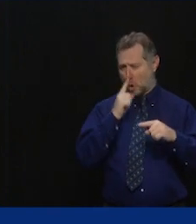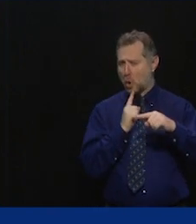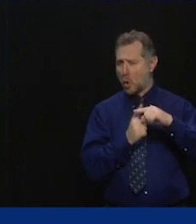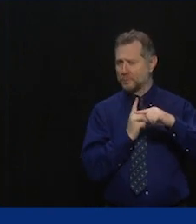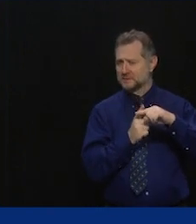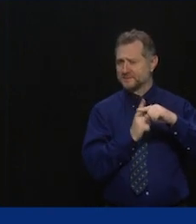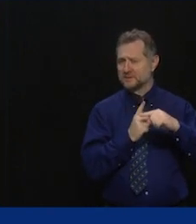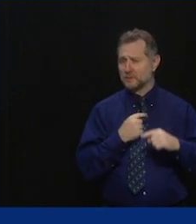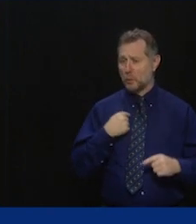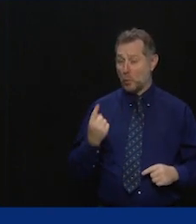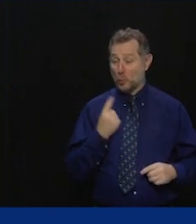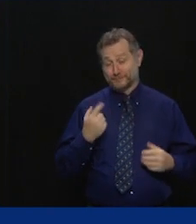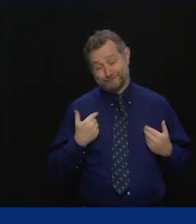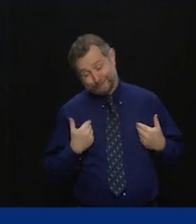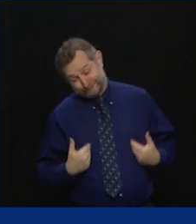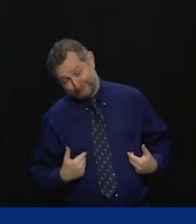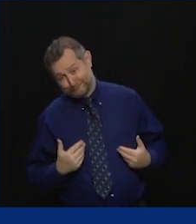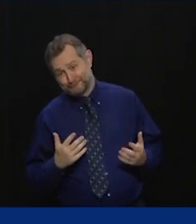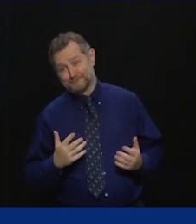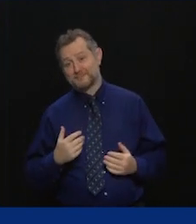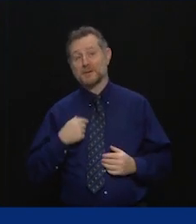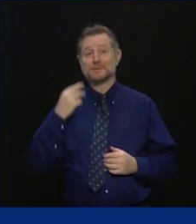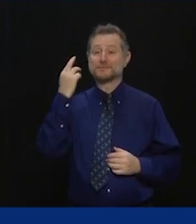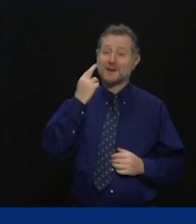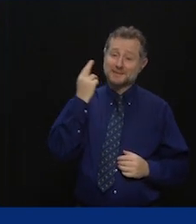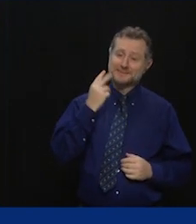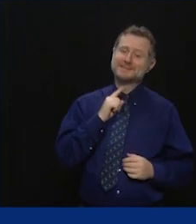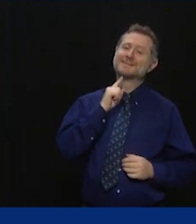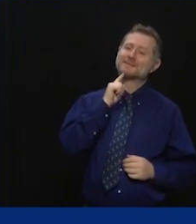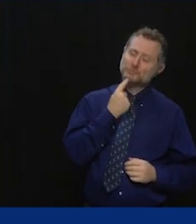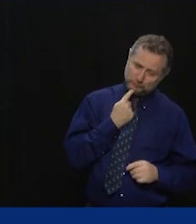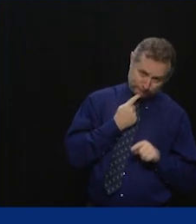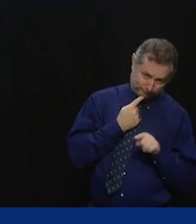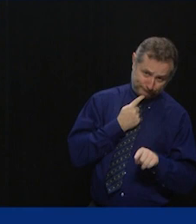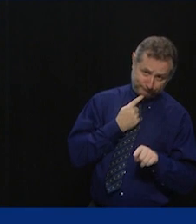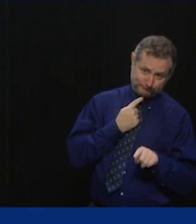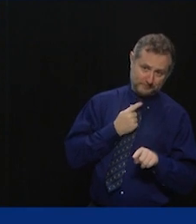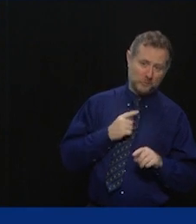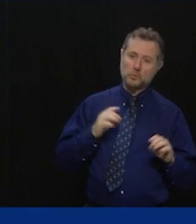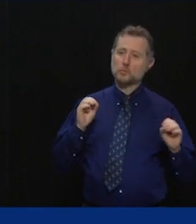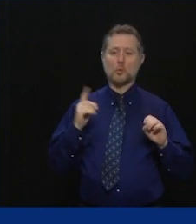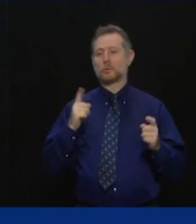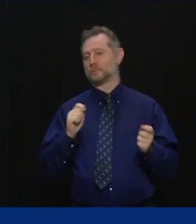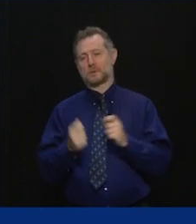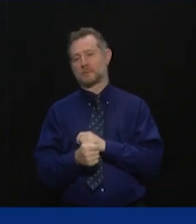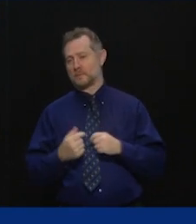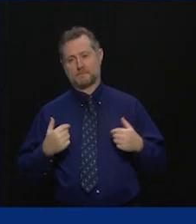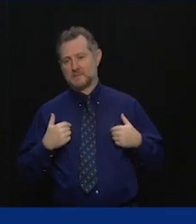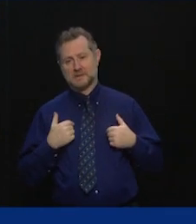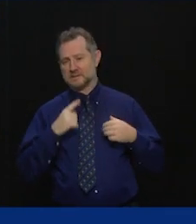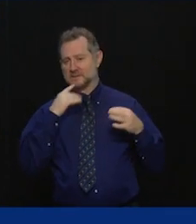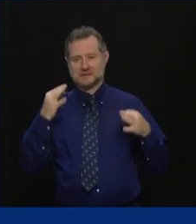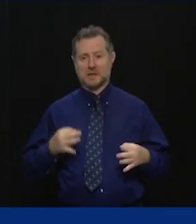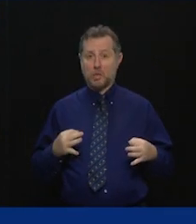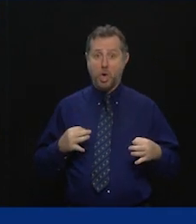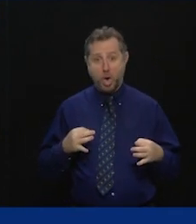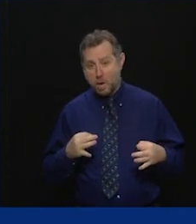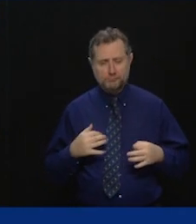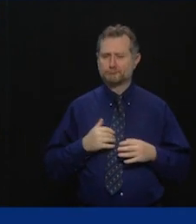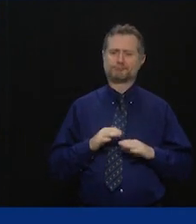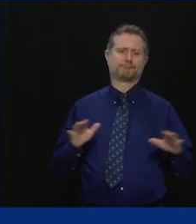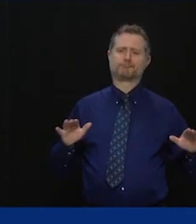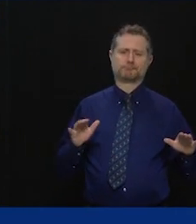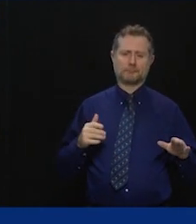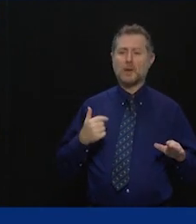That people will realize that this is serious, that there's not going to be a change in my position, because I'm not going to